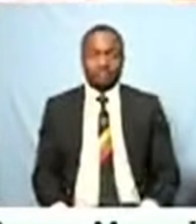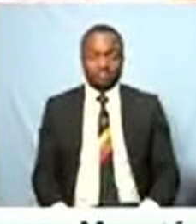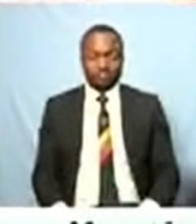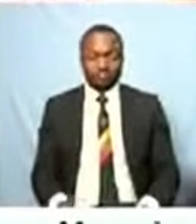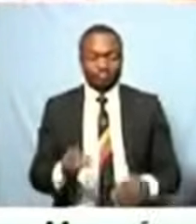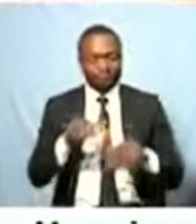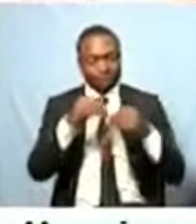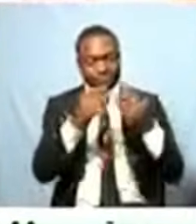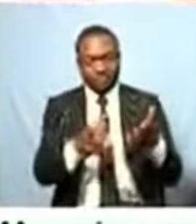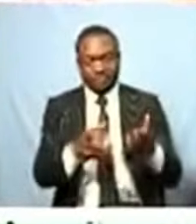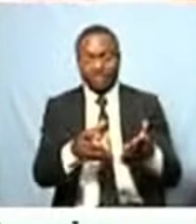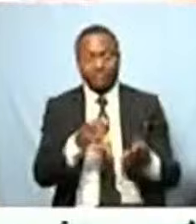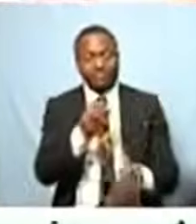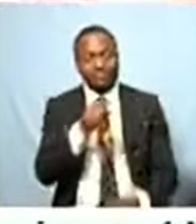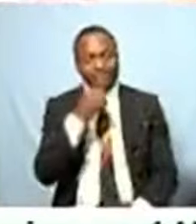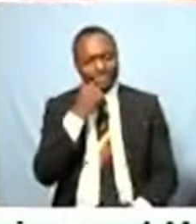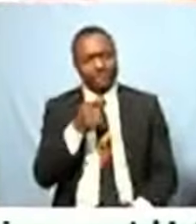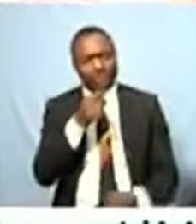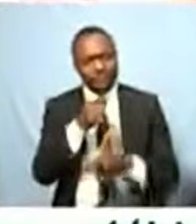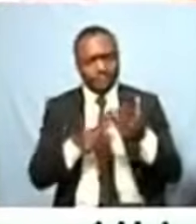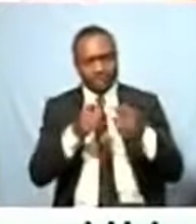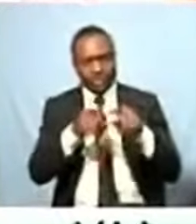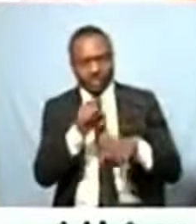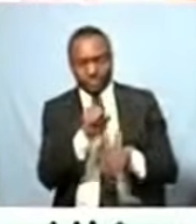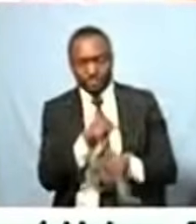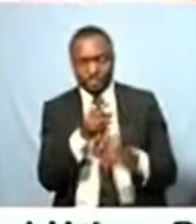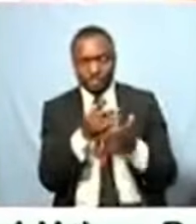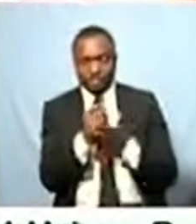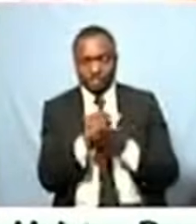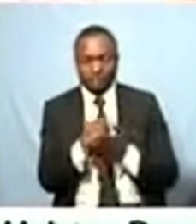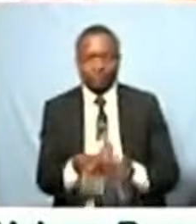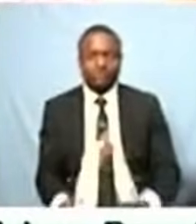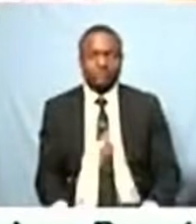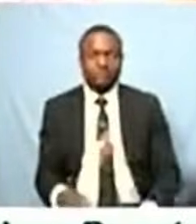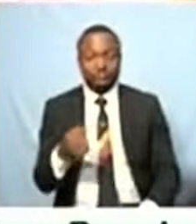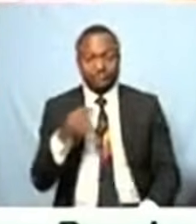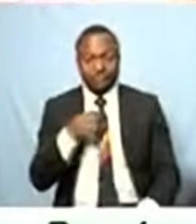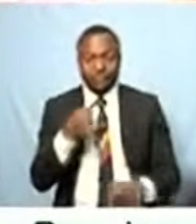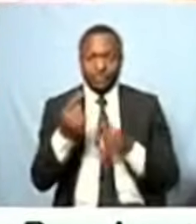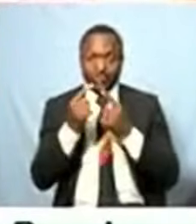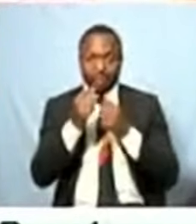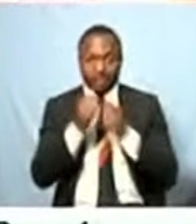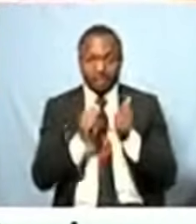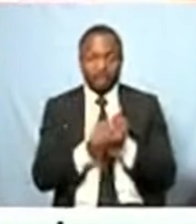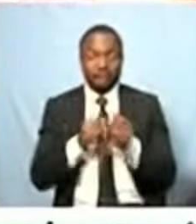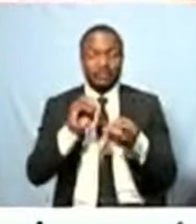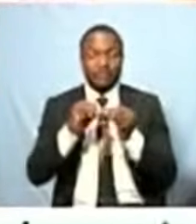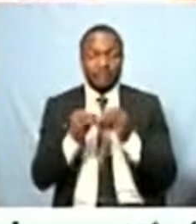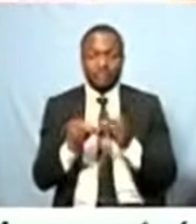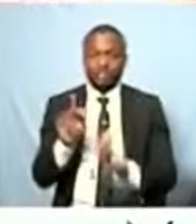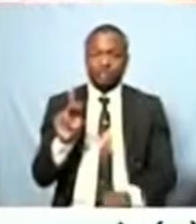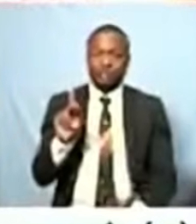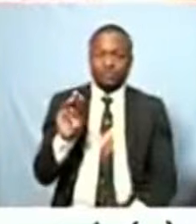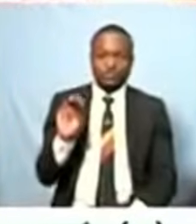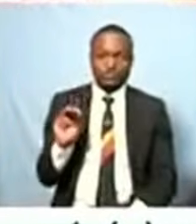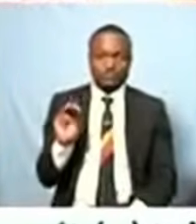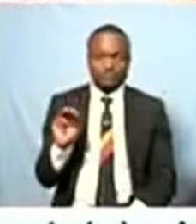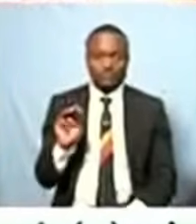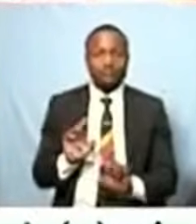disbursed. You are saying what has happened to that money. I've talked about the number of kilometers that we are